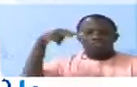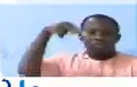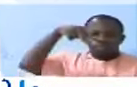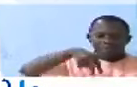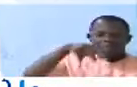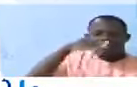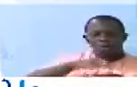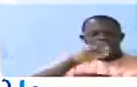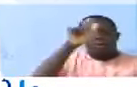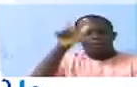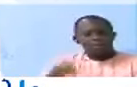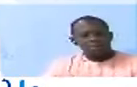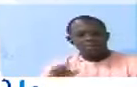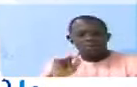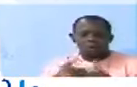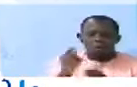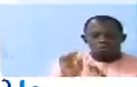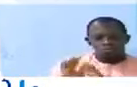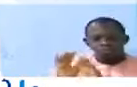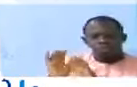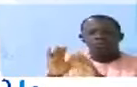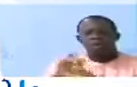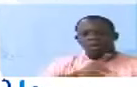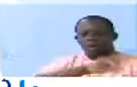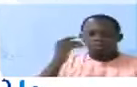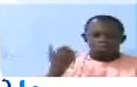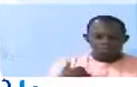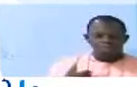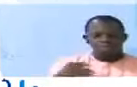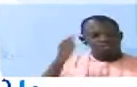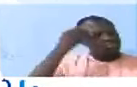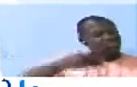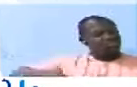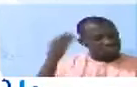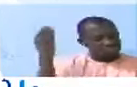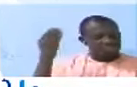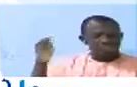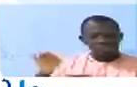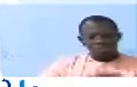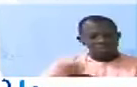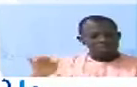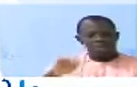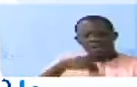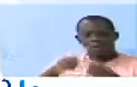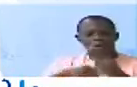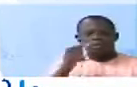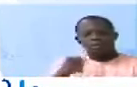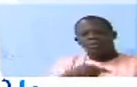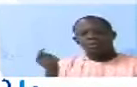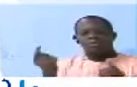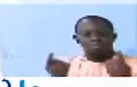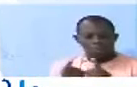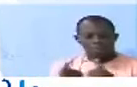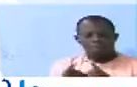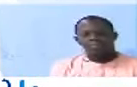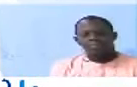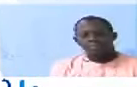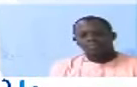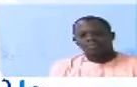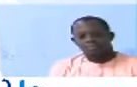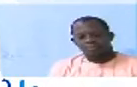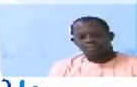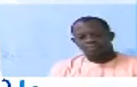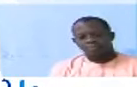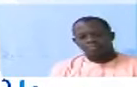feet, whether they are pushing people around, they didn't even mind. Nakilo bagan o almamu mane wonata kido fain kono